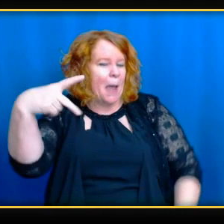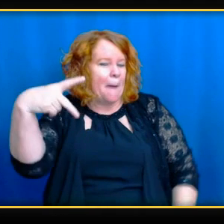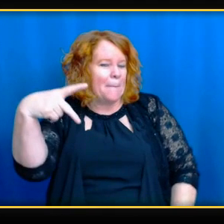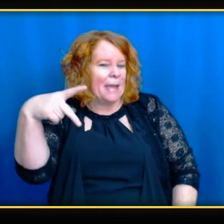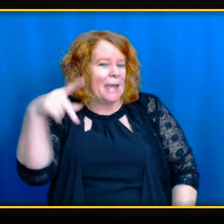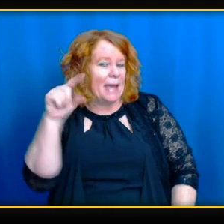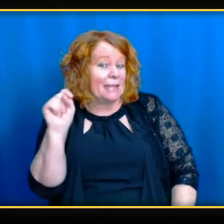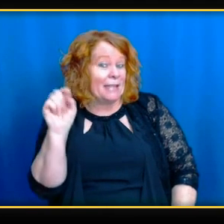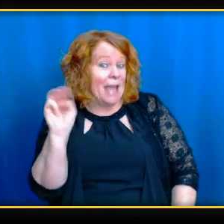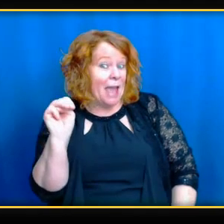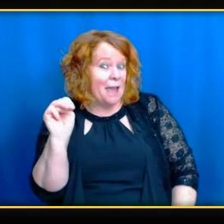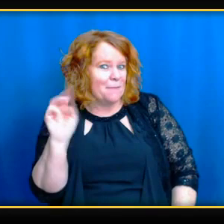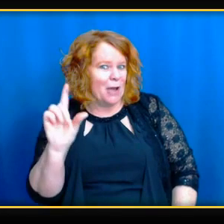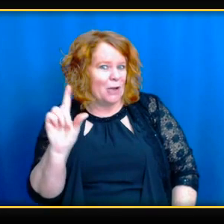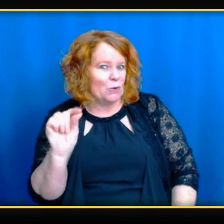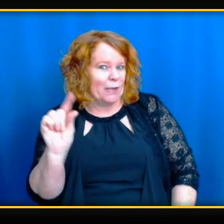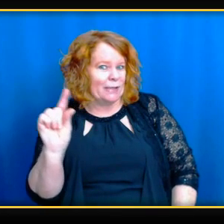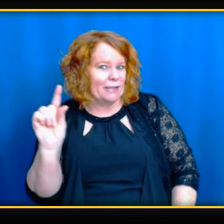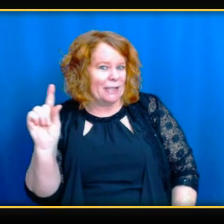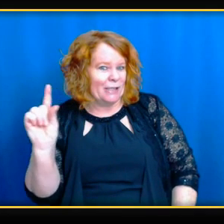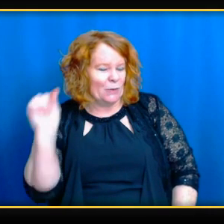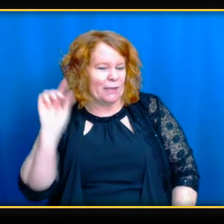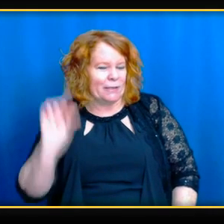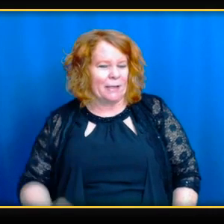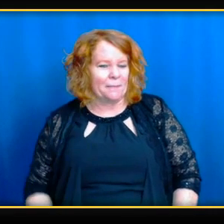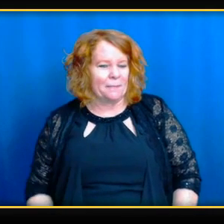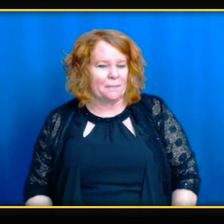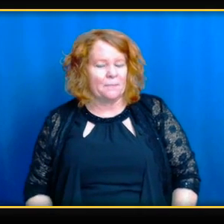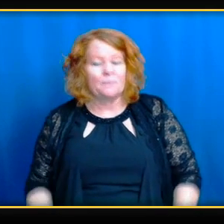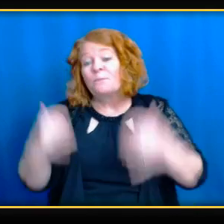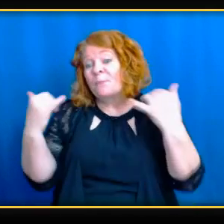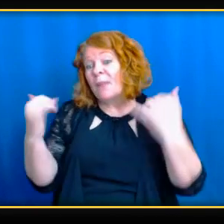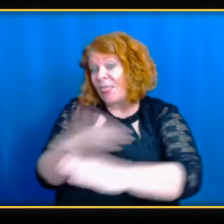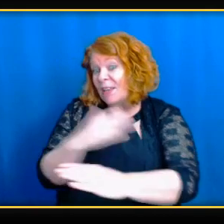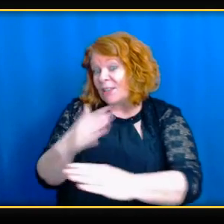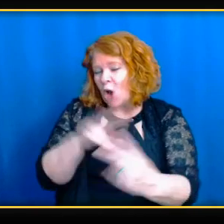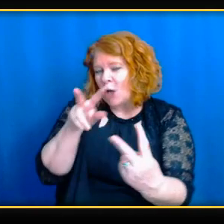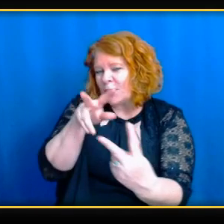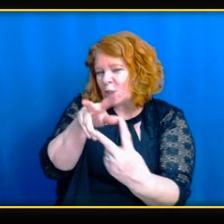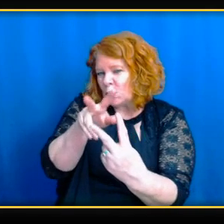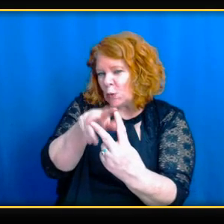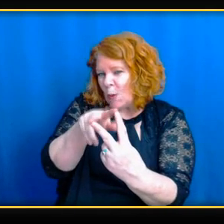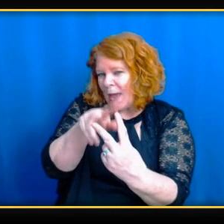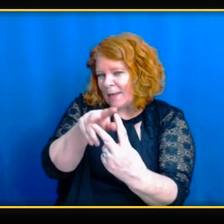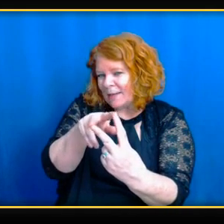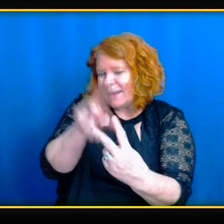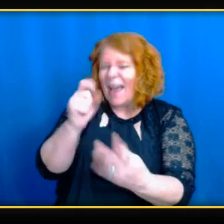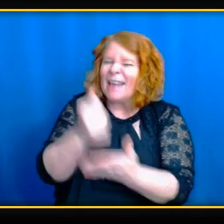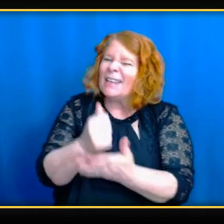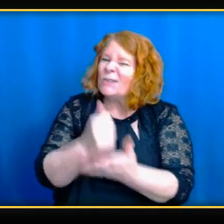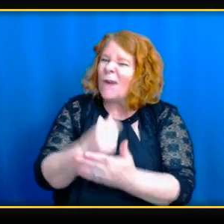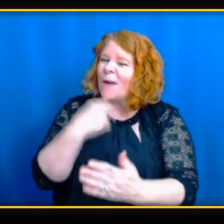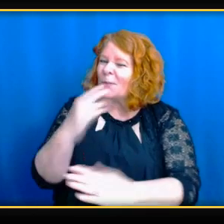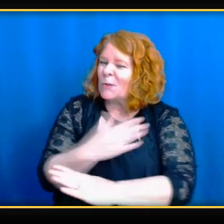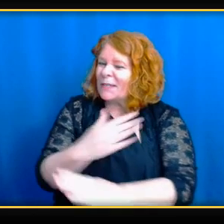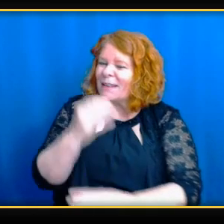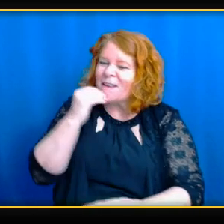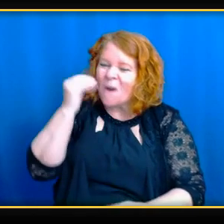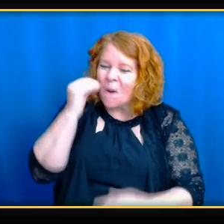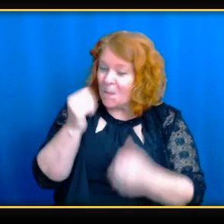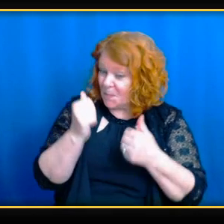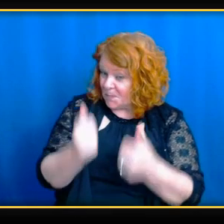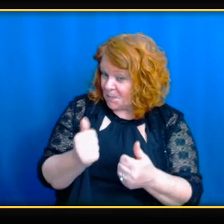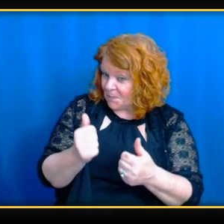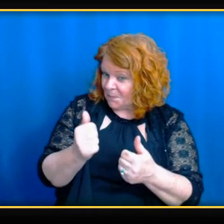PTM2020. This song is a duet, so I need your help to sing it at home. What's gonna happen is I'm gonna set up the